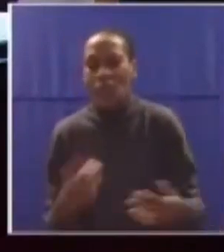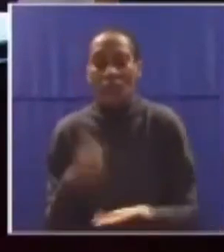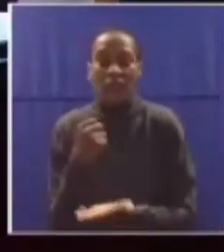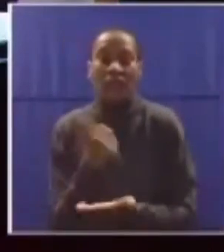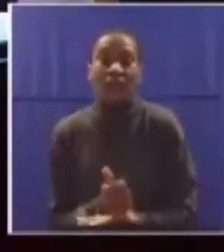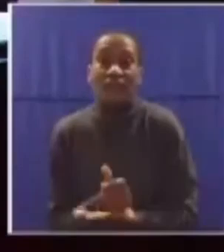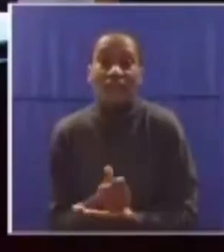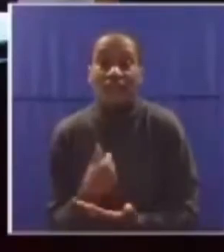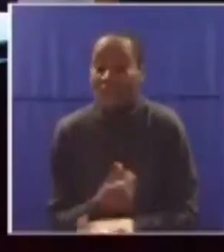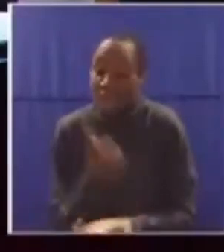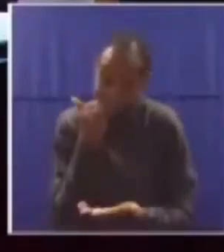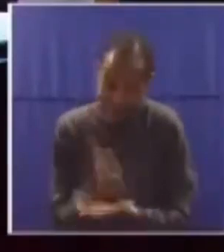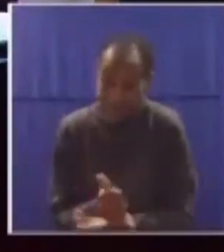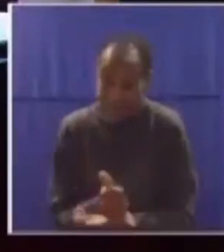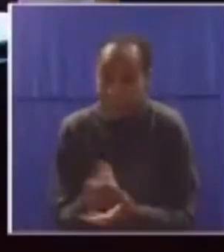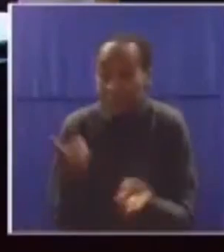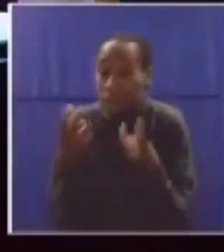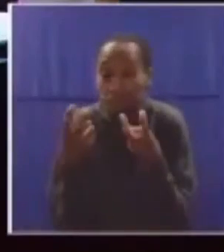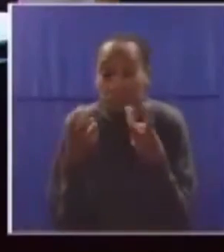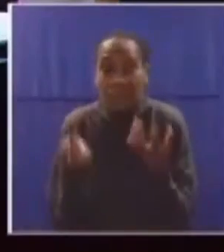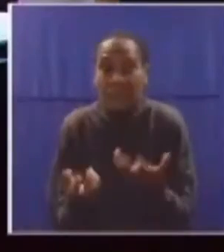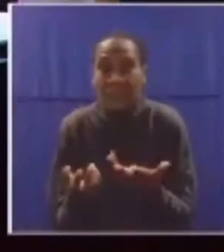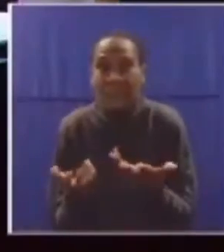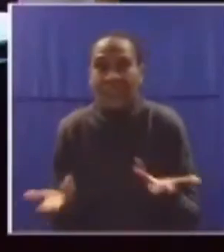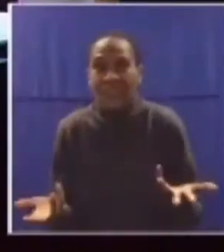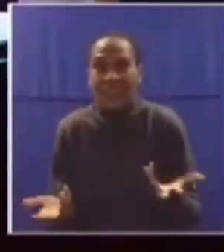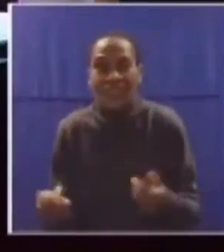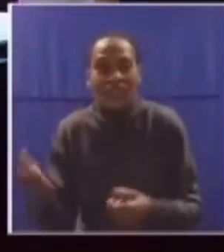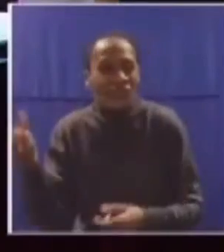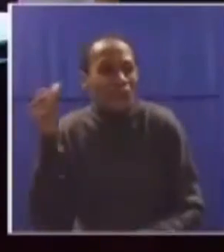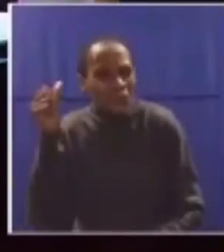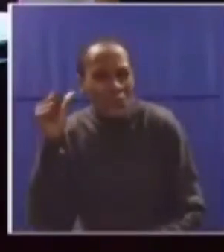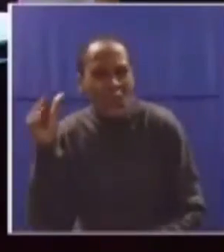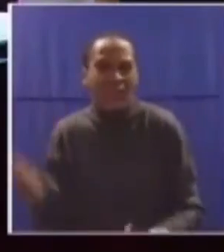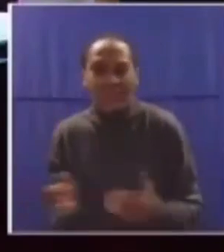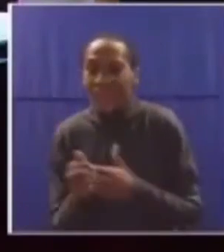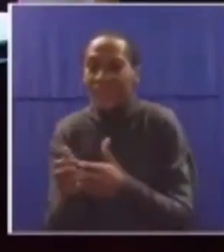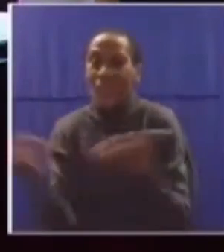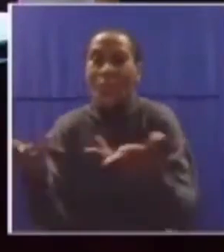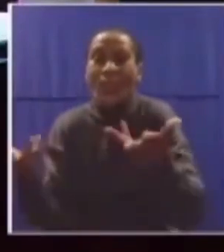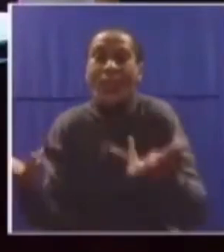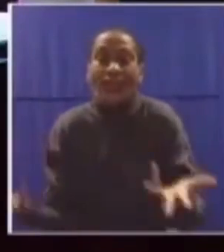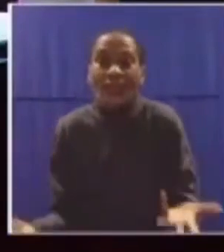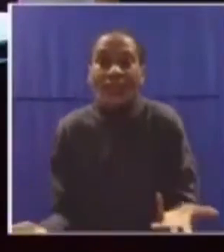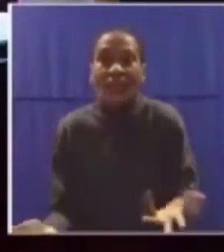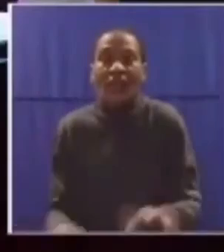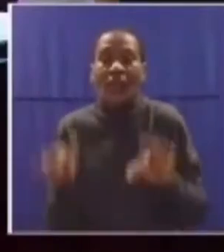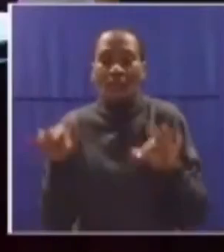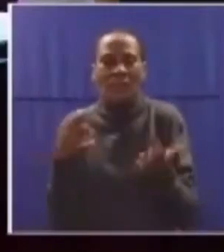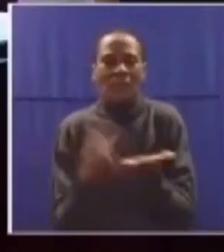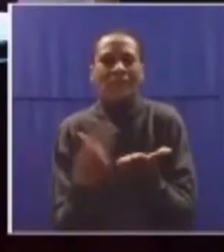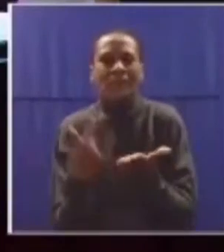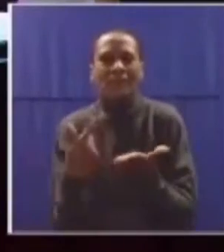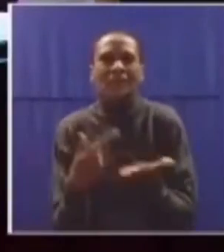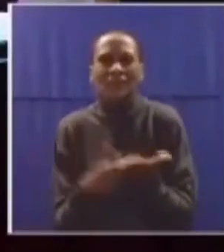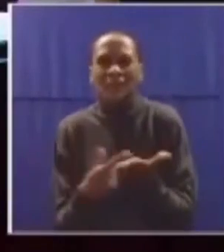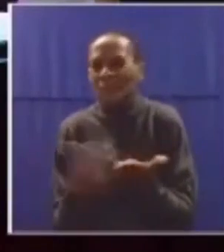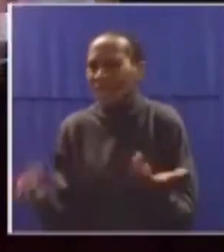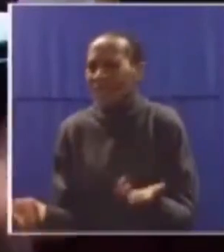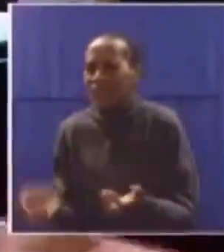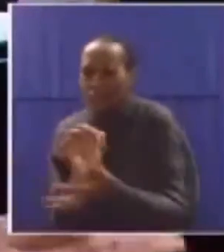are forced to sit through, as I say, noises that you don't know where it's leading to. People debating about